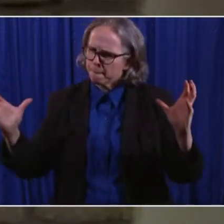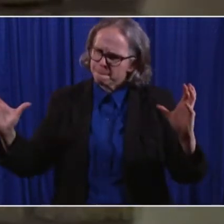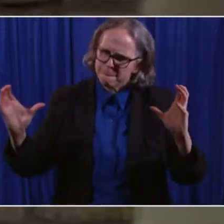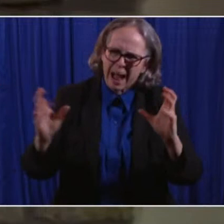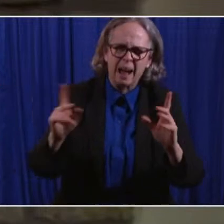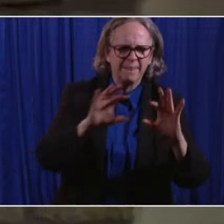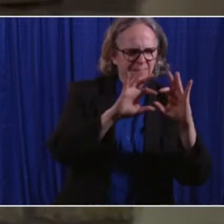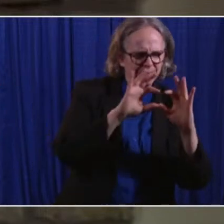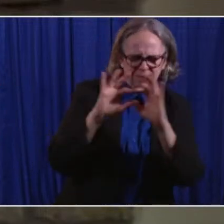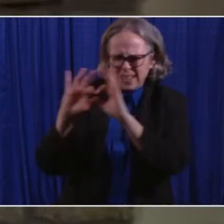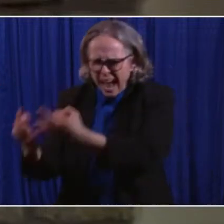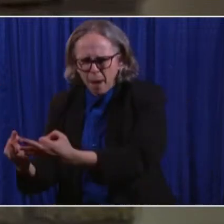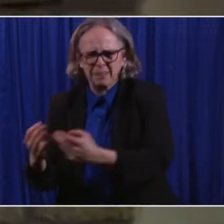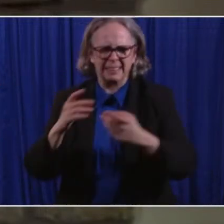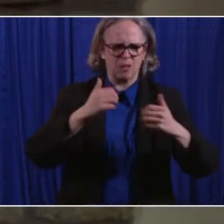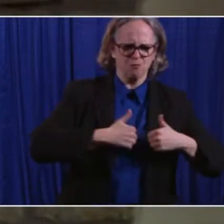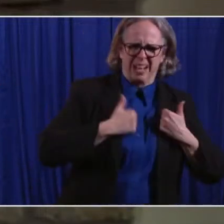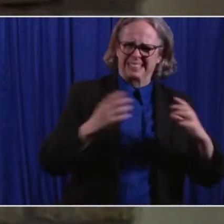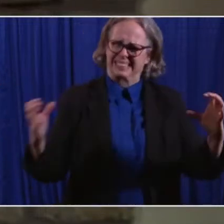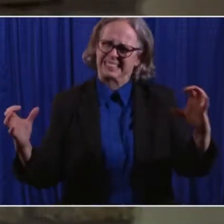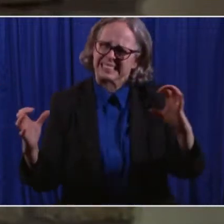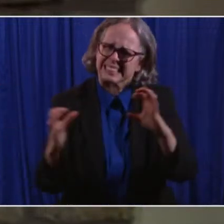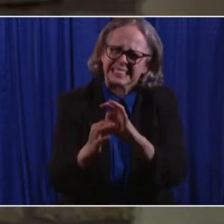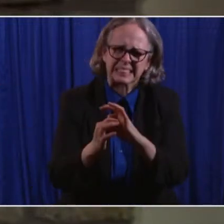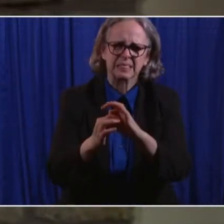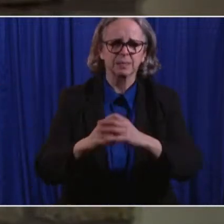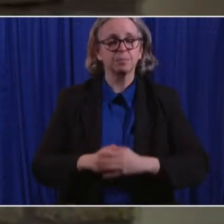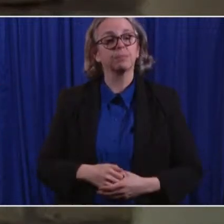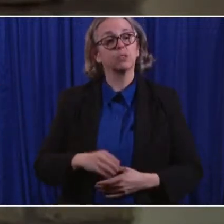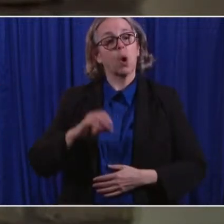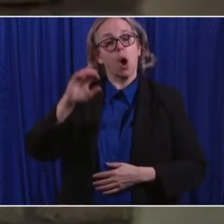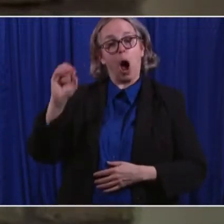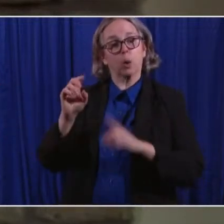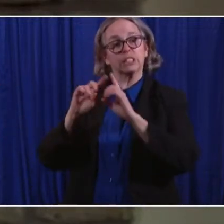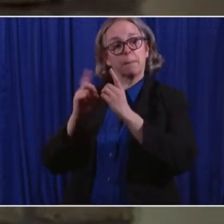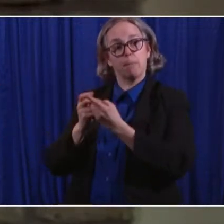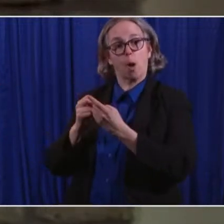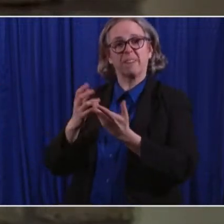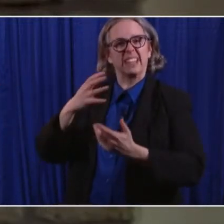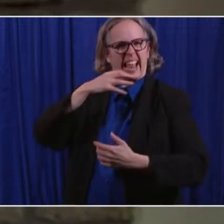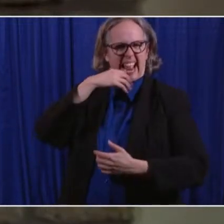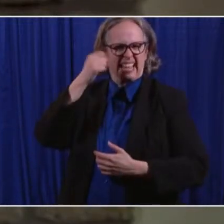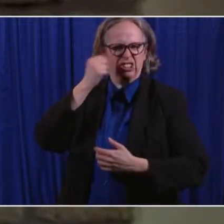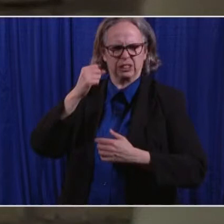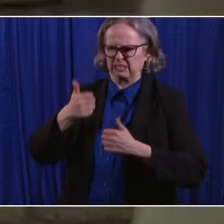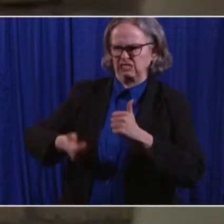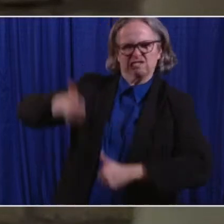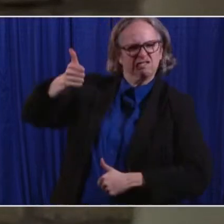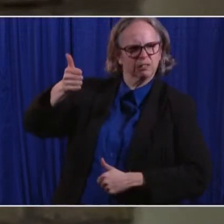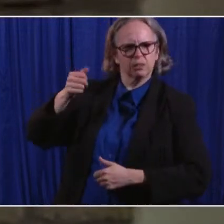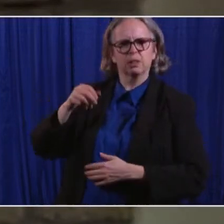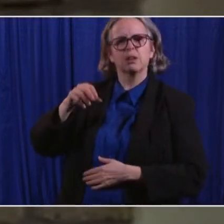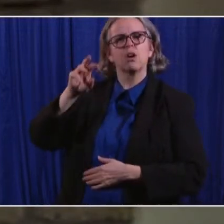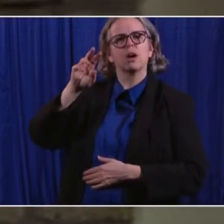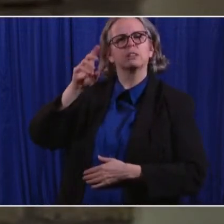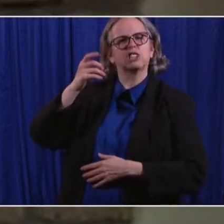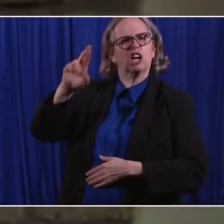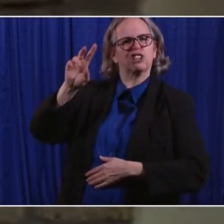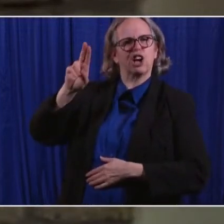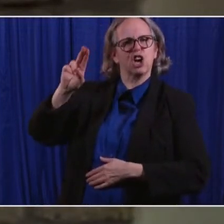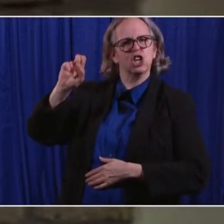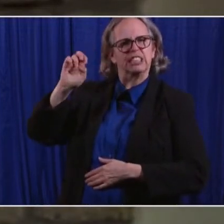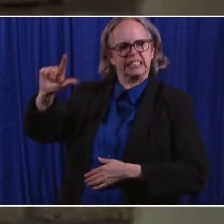be. Ohio Department of Aging Director Ursel McElroy is joining us to talk about these new rules.